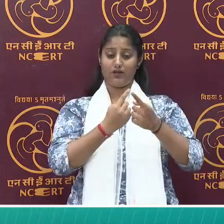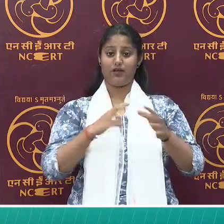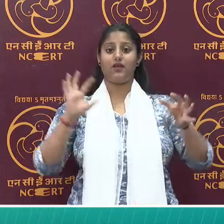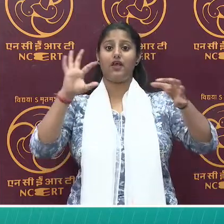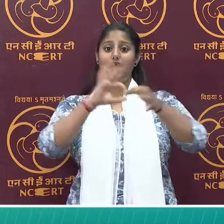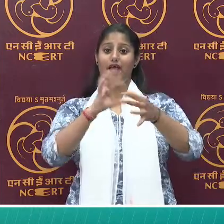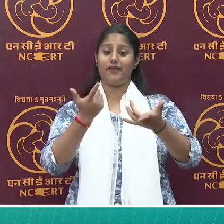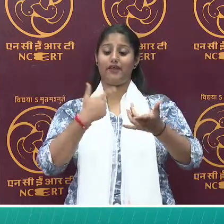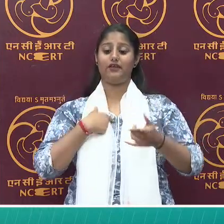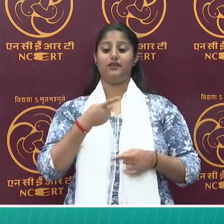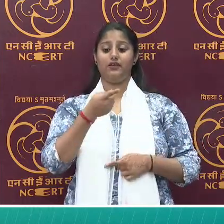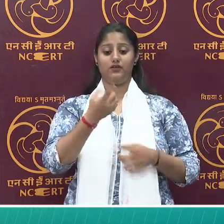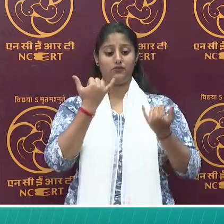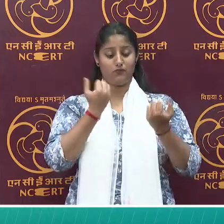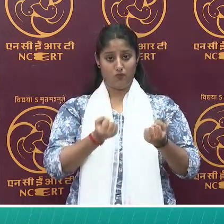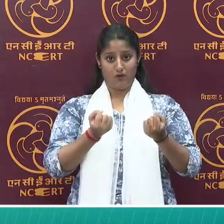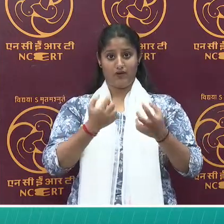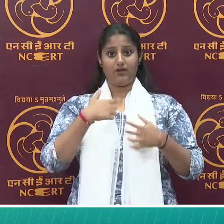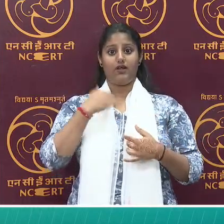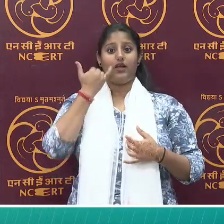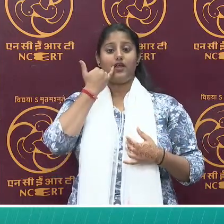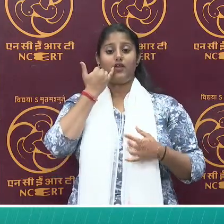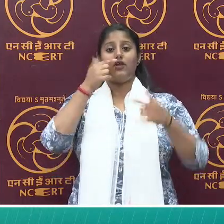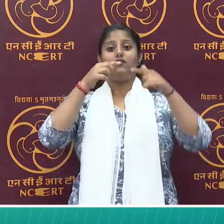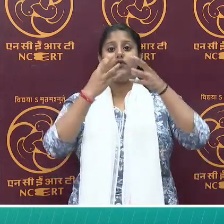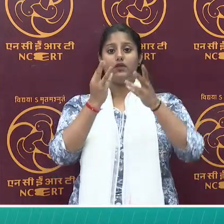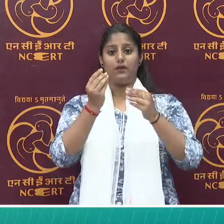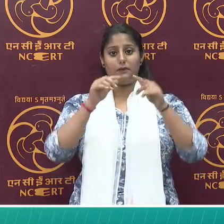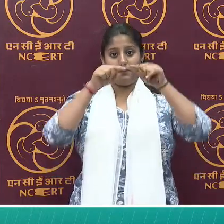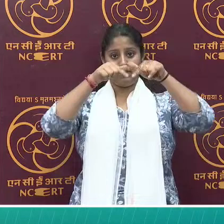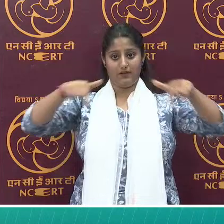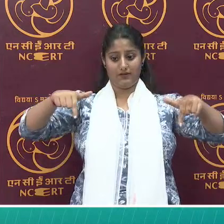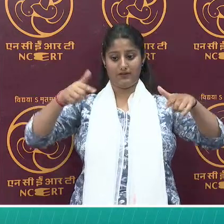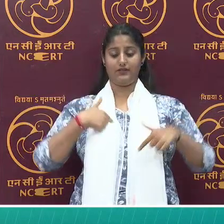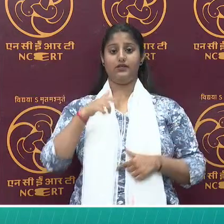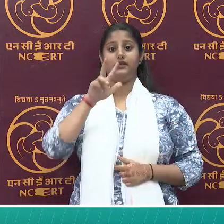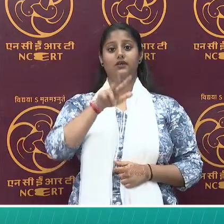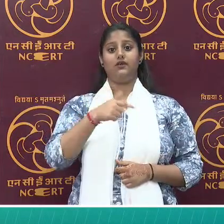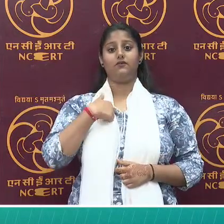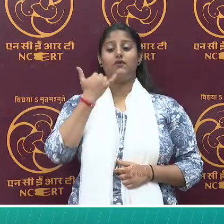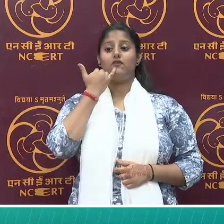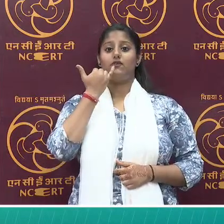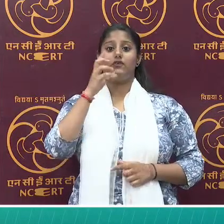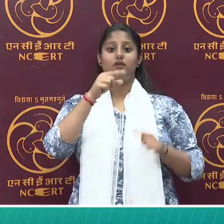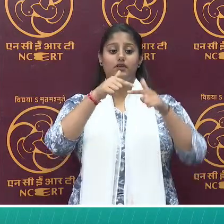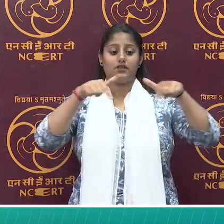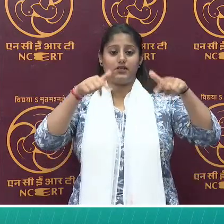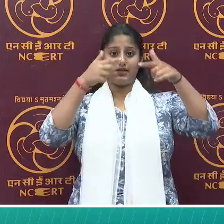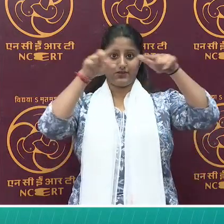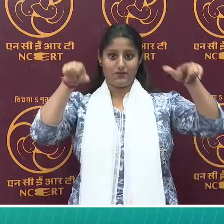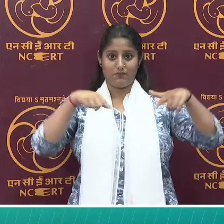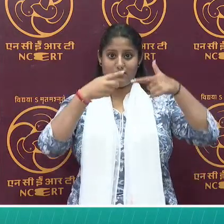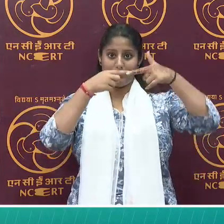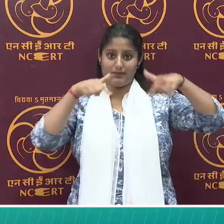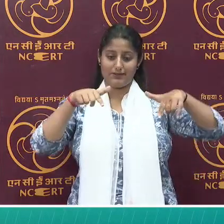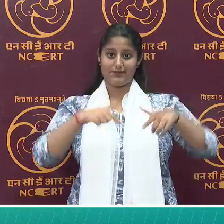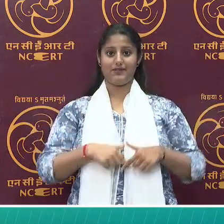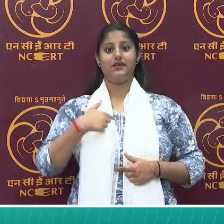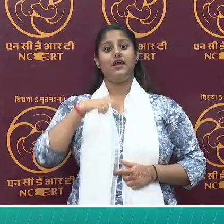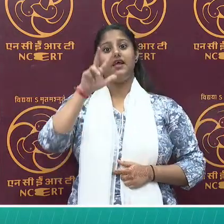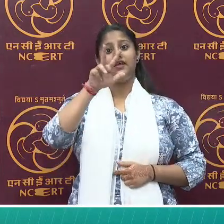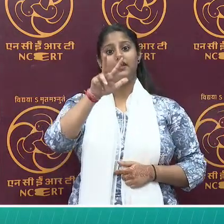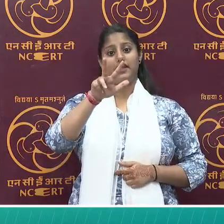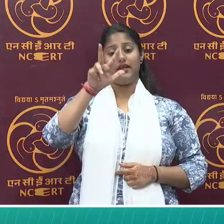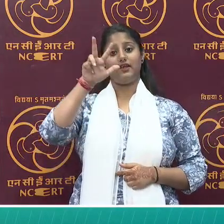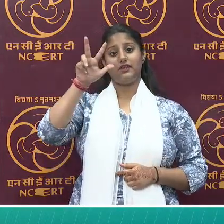connect to us, you can contact us telephonically also, for which our phone number is flashing on the screen. The phone number